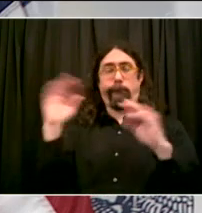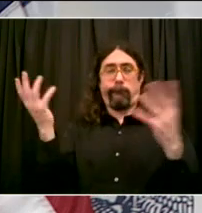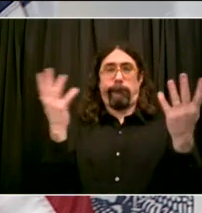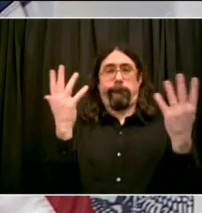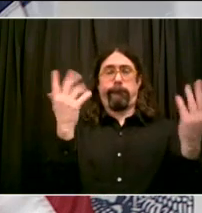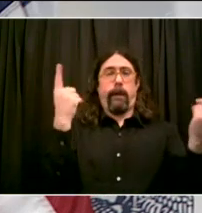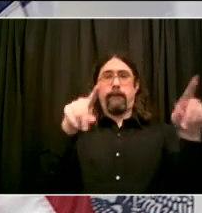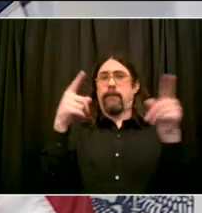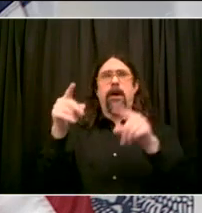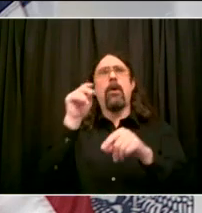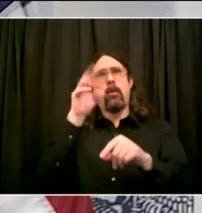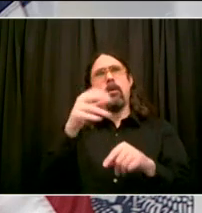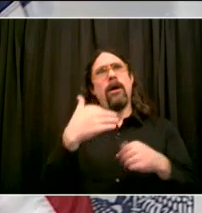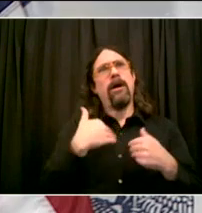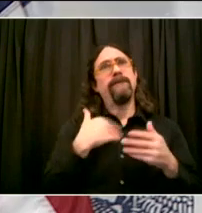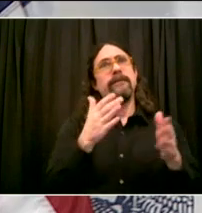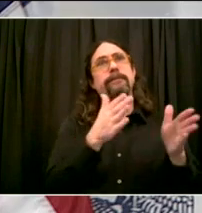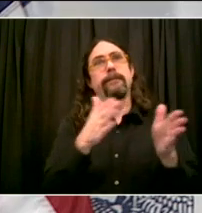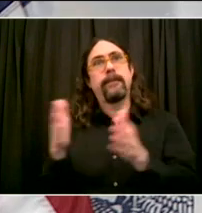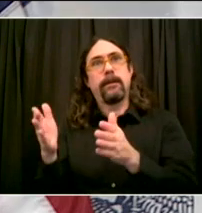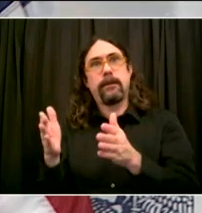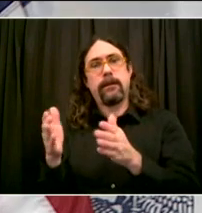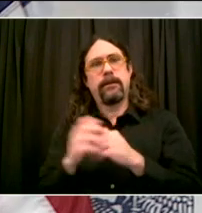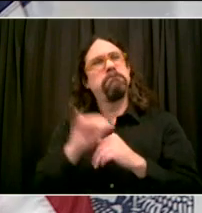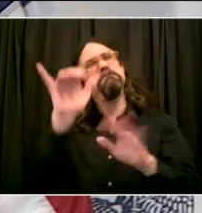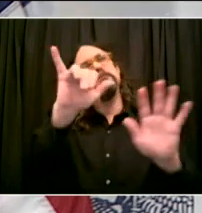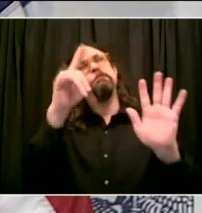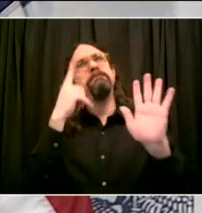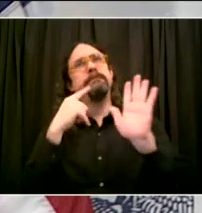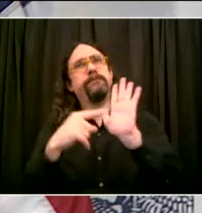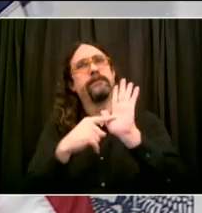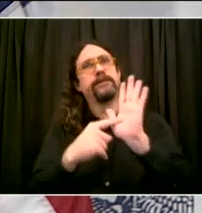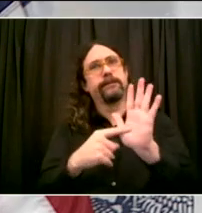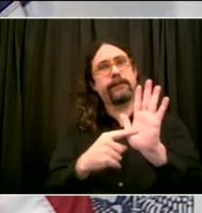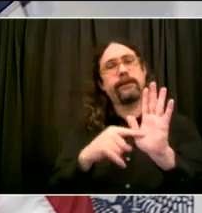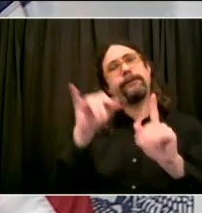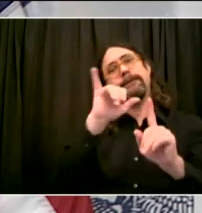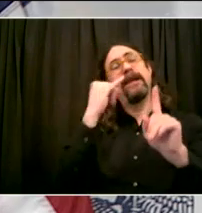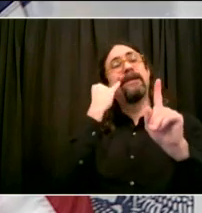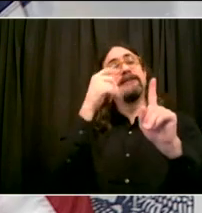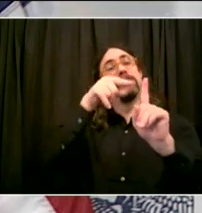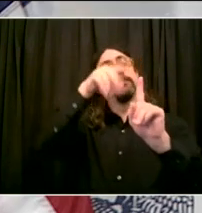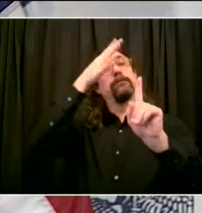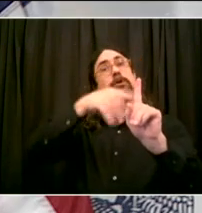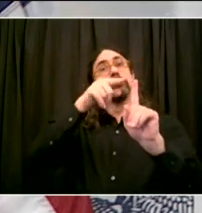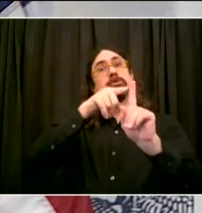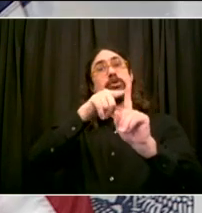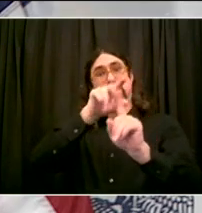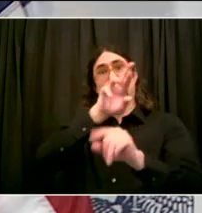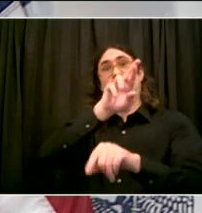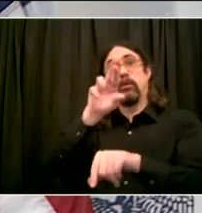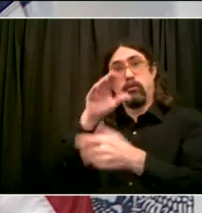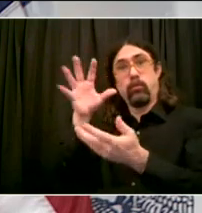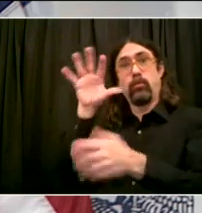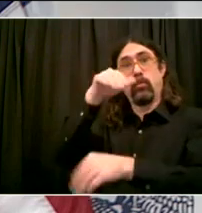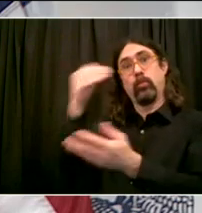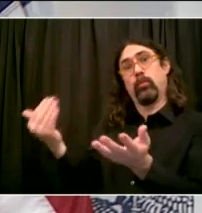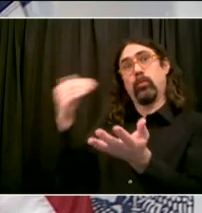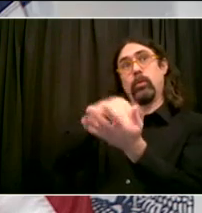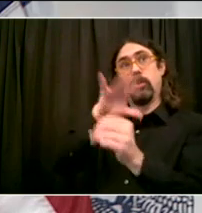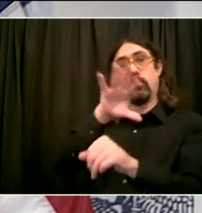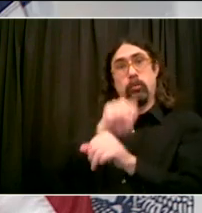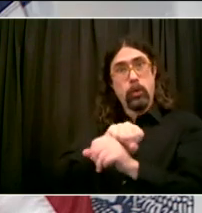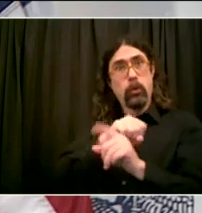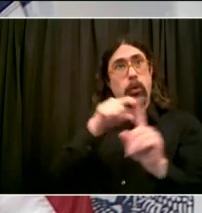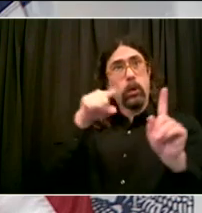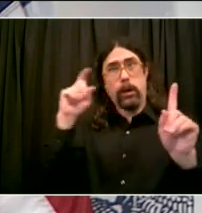it you're guaranteed the same spot? Is it more random? Is there some sort of policy that's been developed around how rescheduling works at both health and hospitals and the Department of